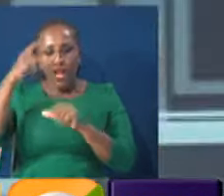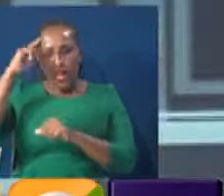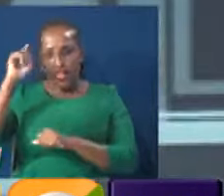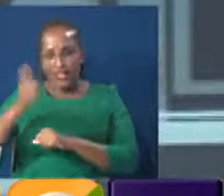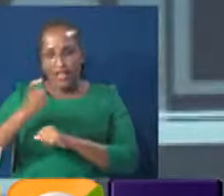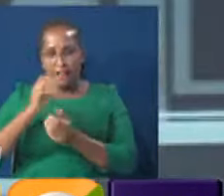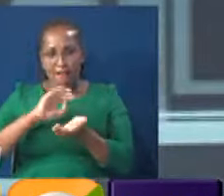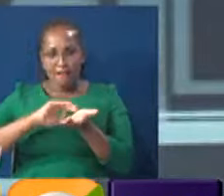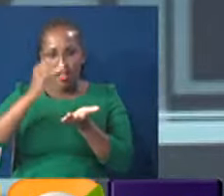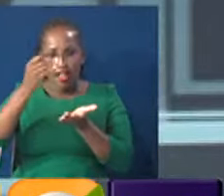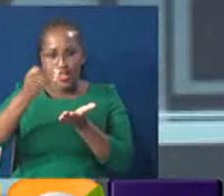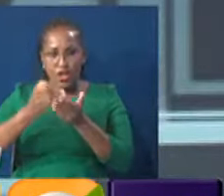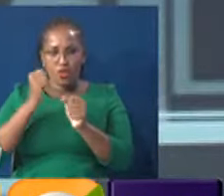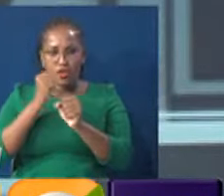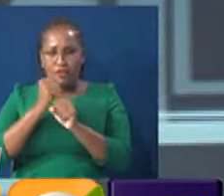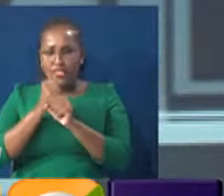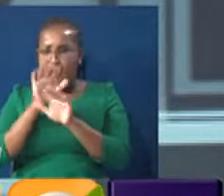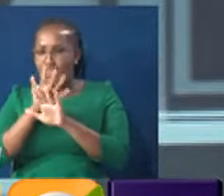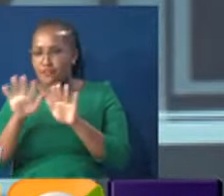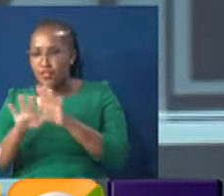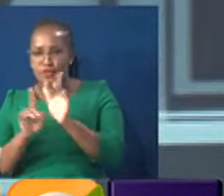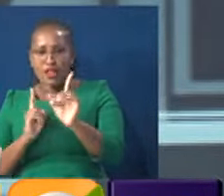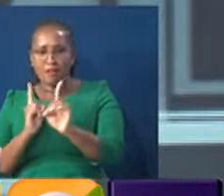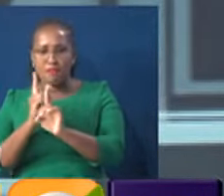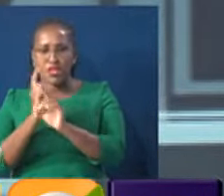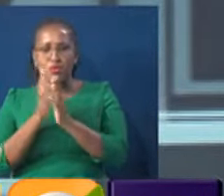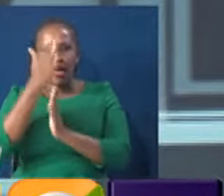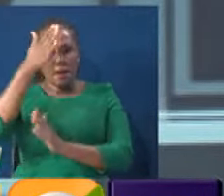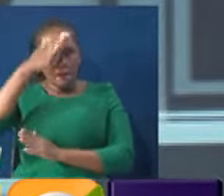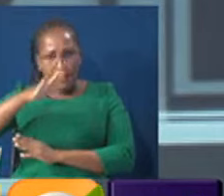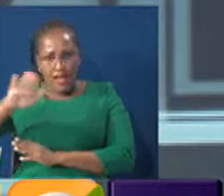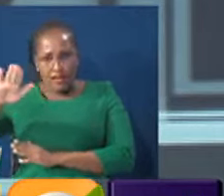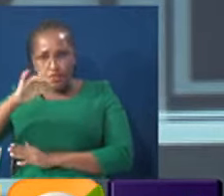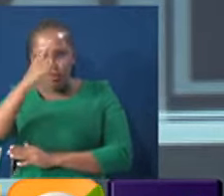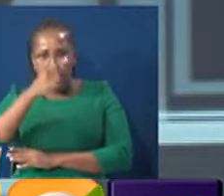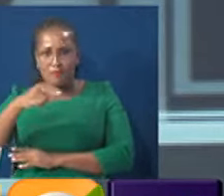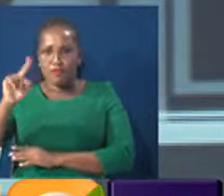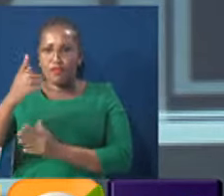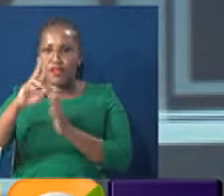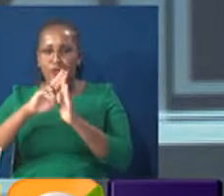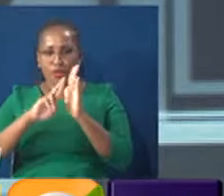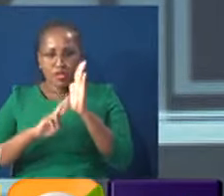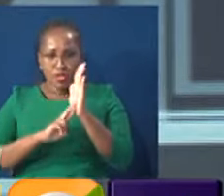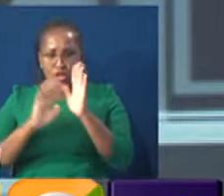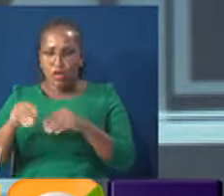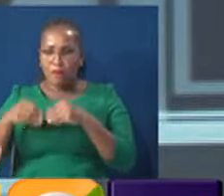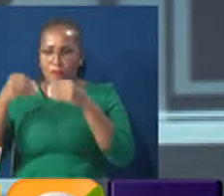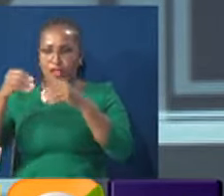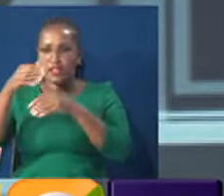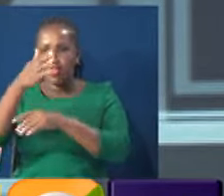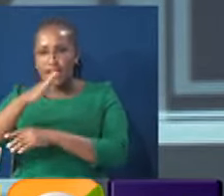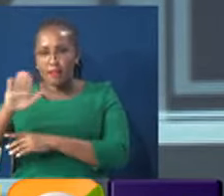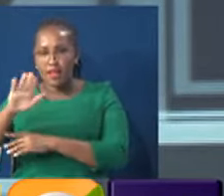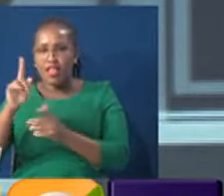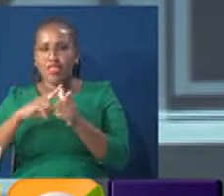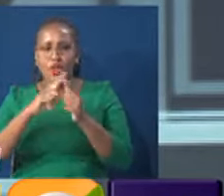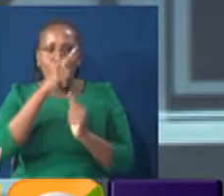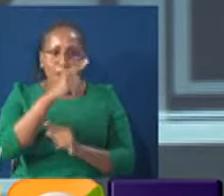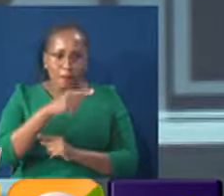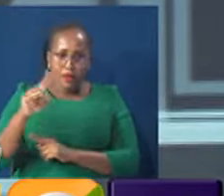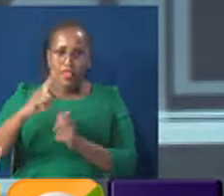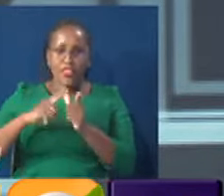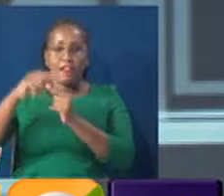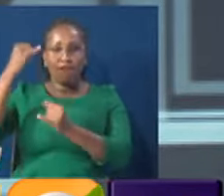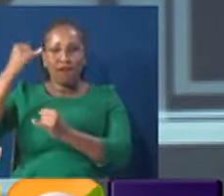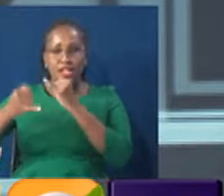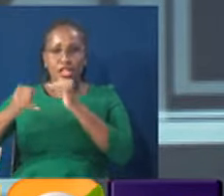went full throttle, met with parliament, approved the regulations, submitted to cabinet and approved, and then eventually